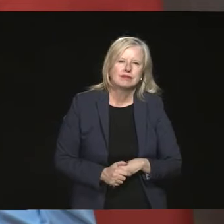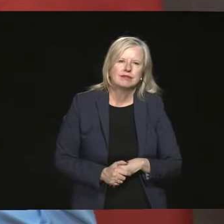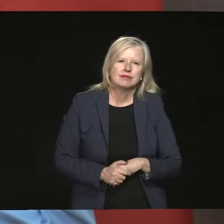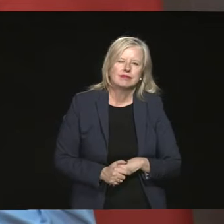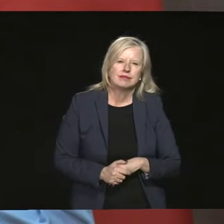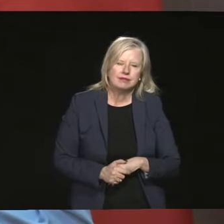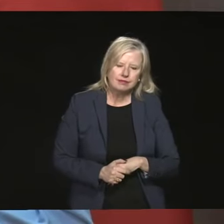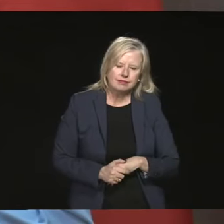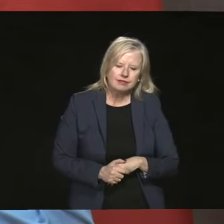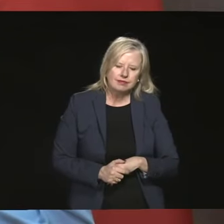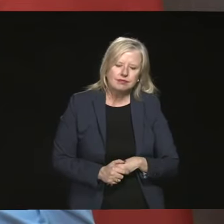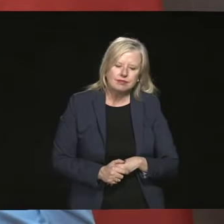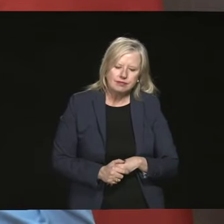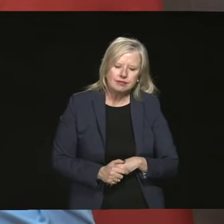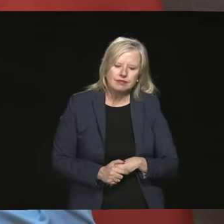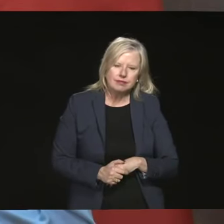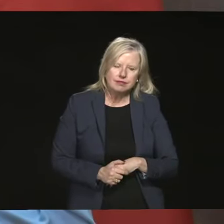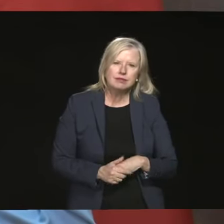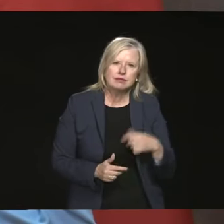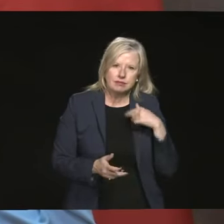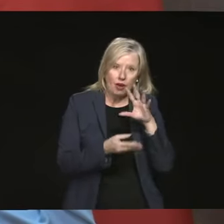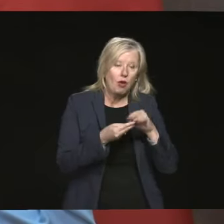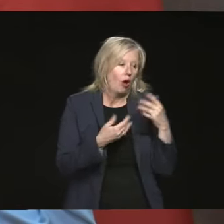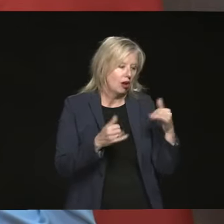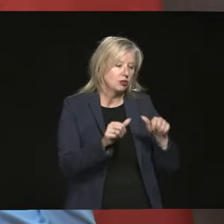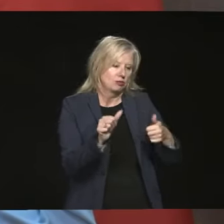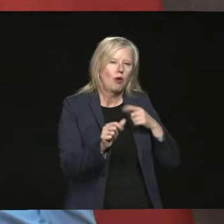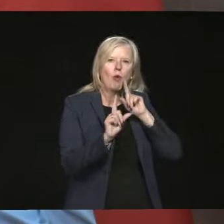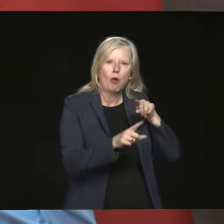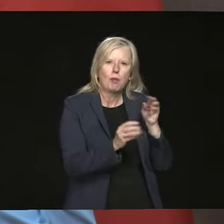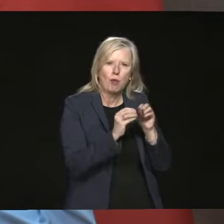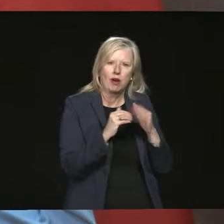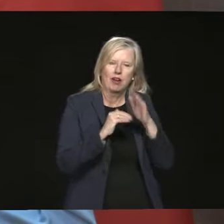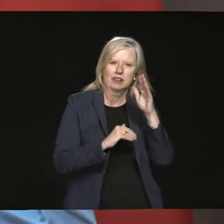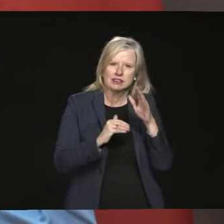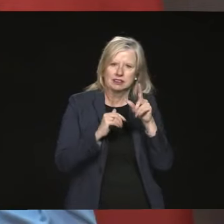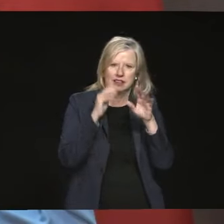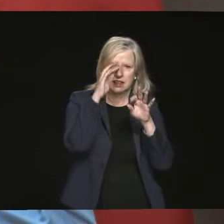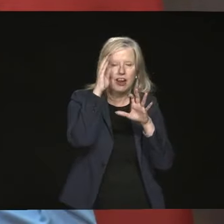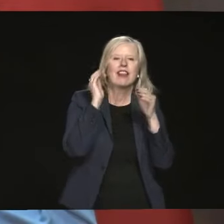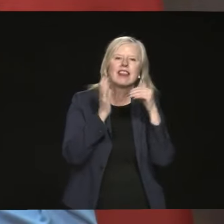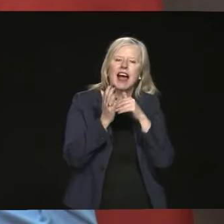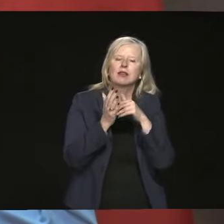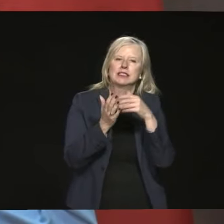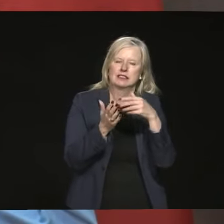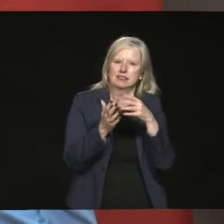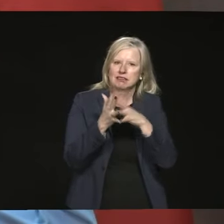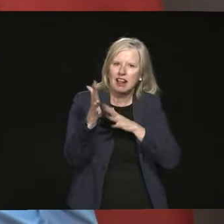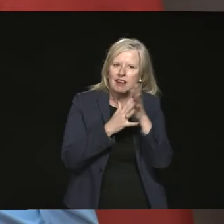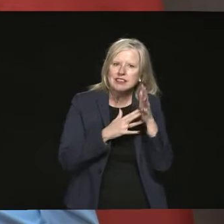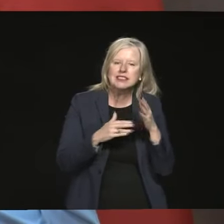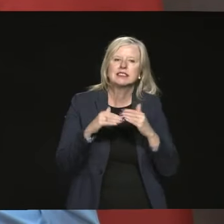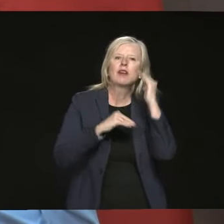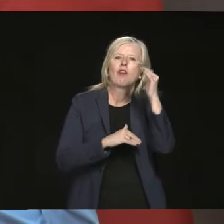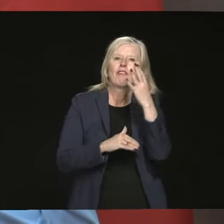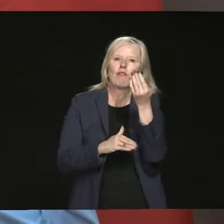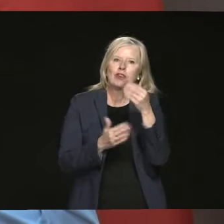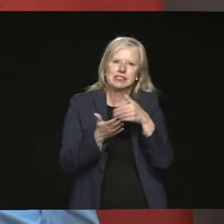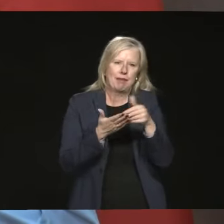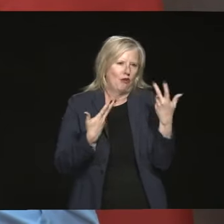gant et déjà 14 millions sont arrivés au and more than Canada. 14 million We have have arrived in finalized Canada. orders of up